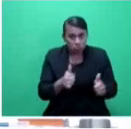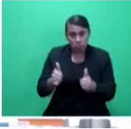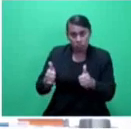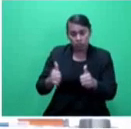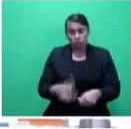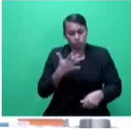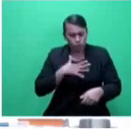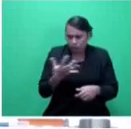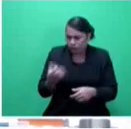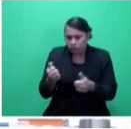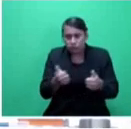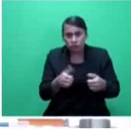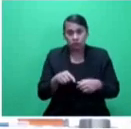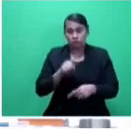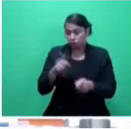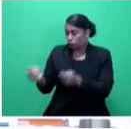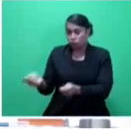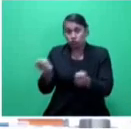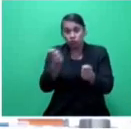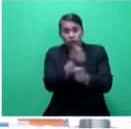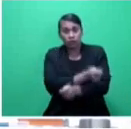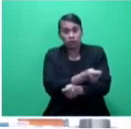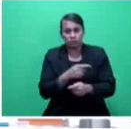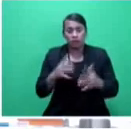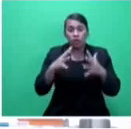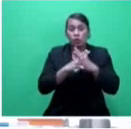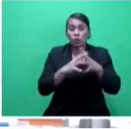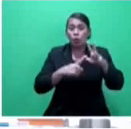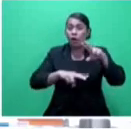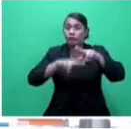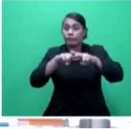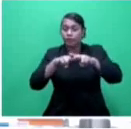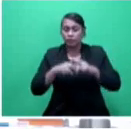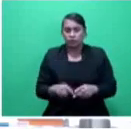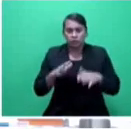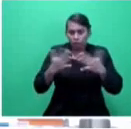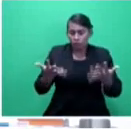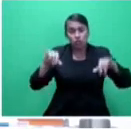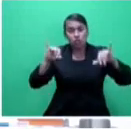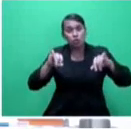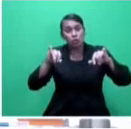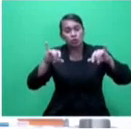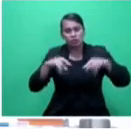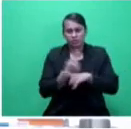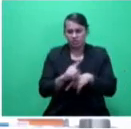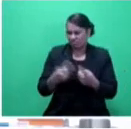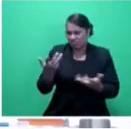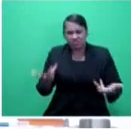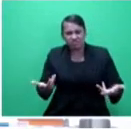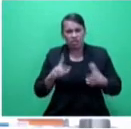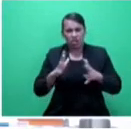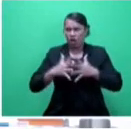spilled over into the new organization, which is WEF. And therefore, this issue about having a very large